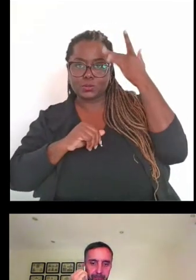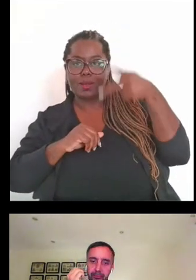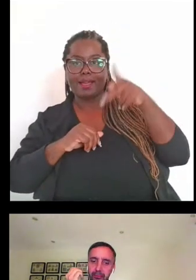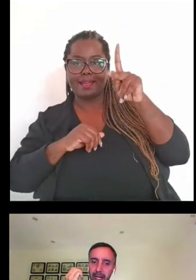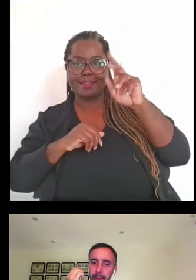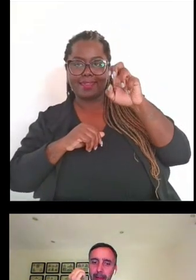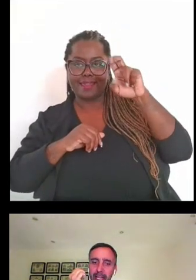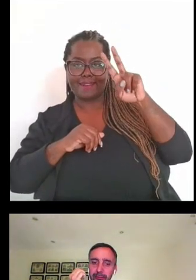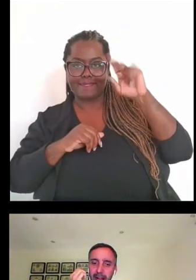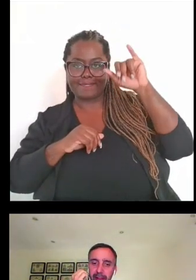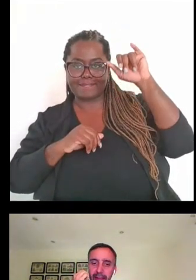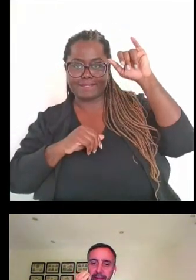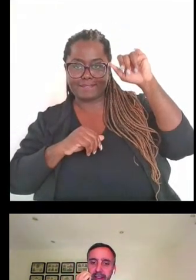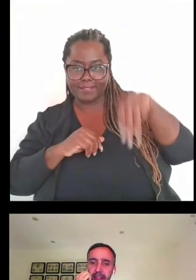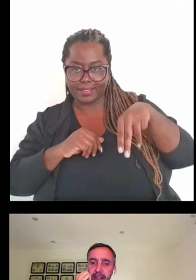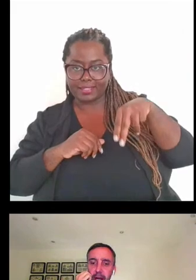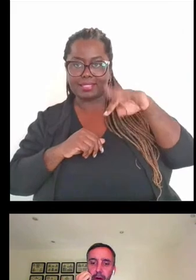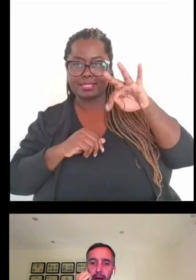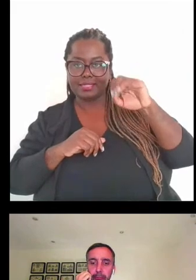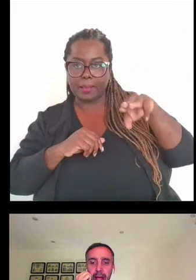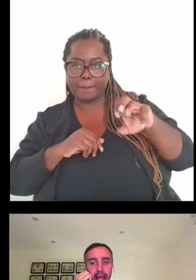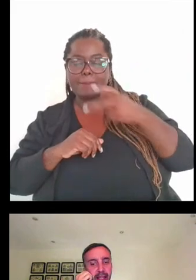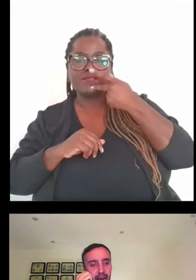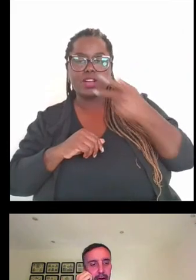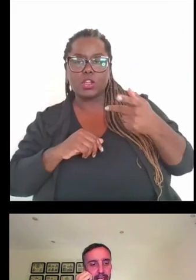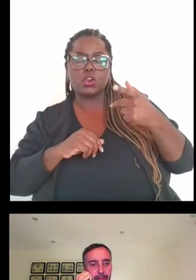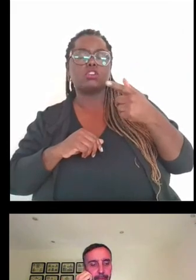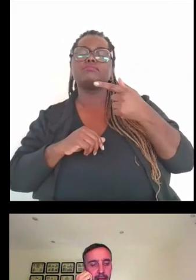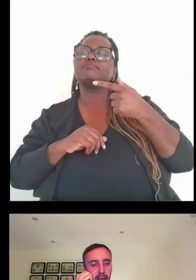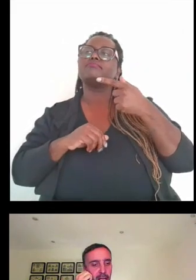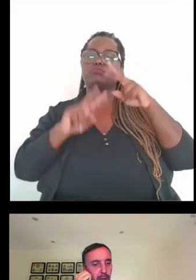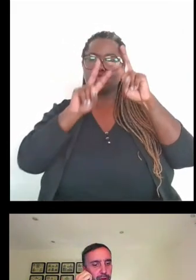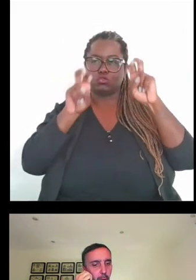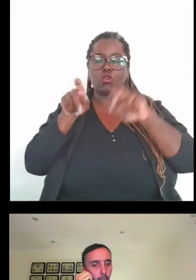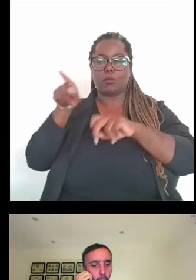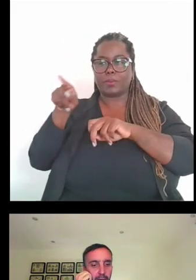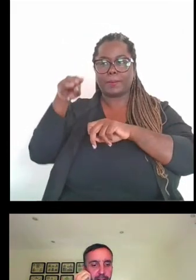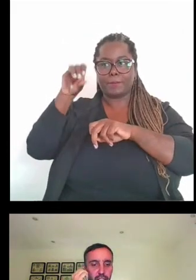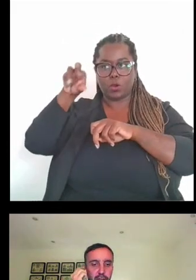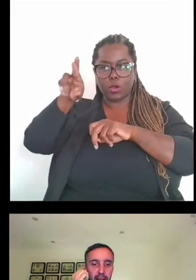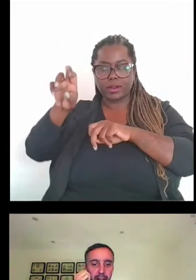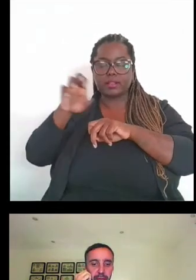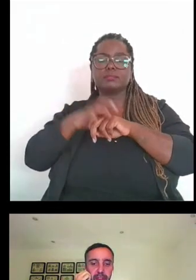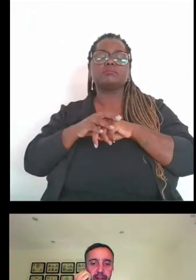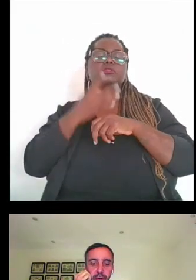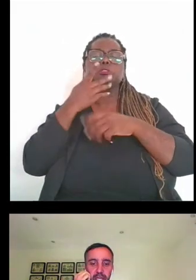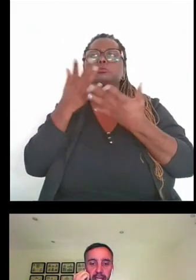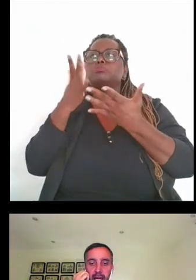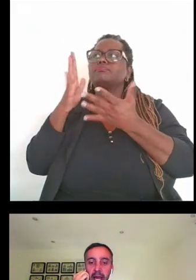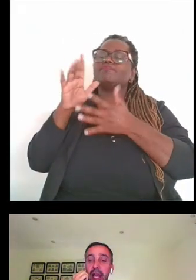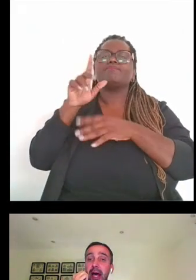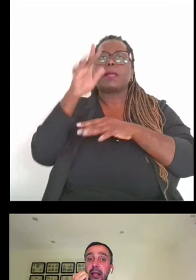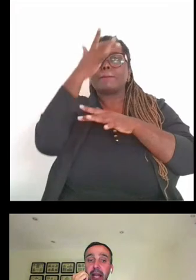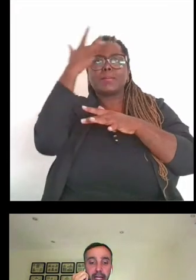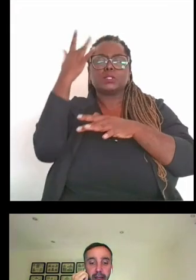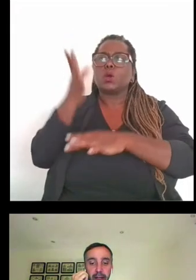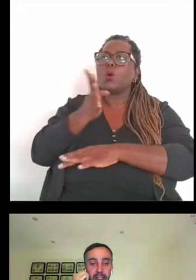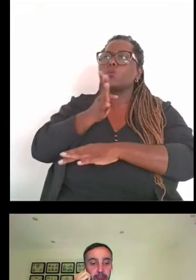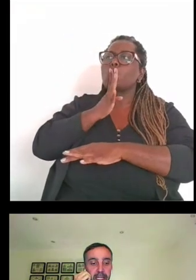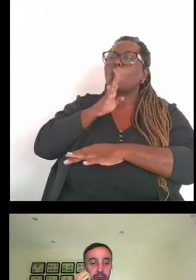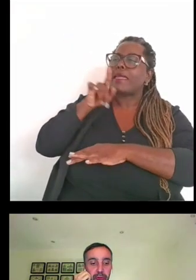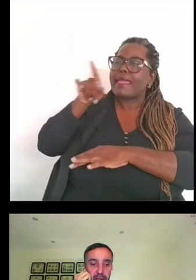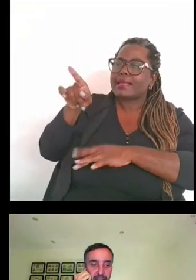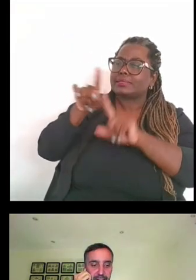way but many felt that they didn't know him entirely there was always a shade of mystery another